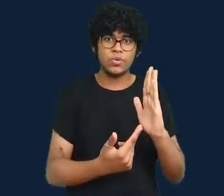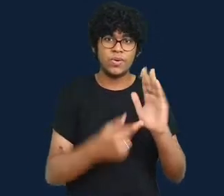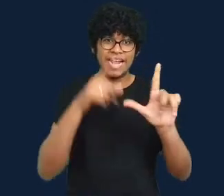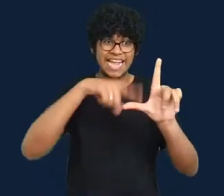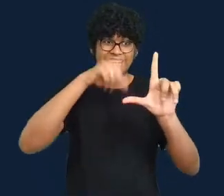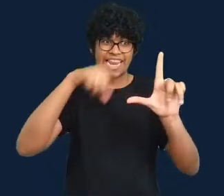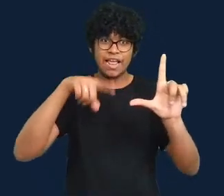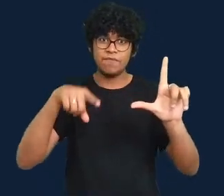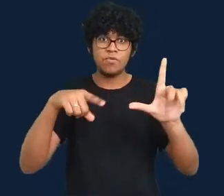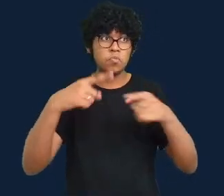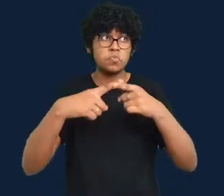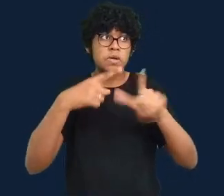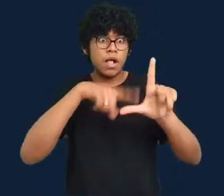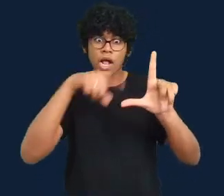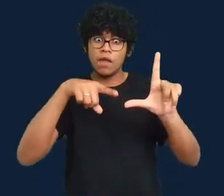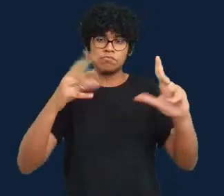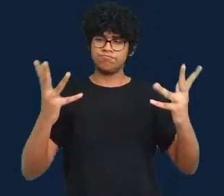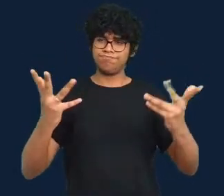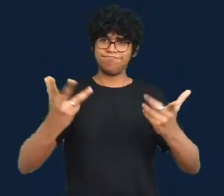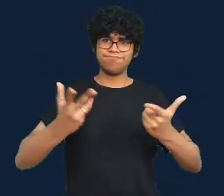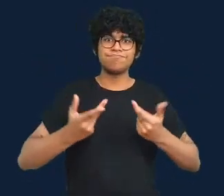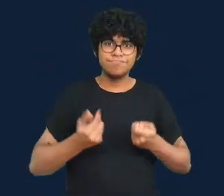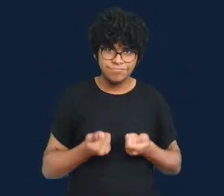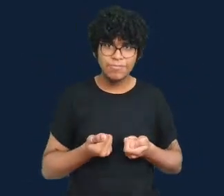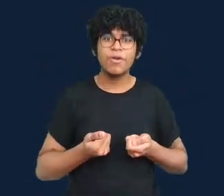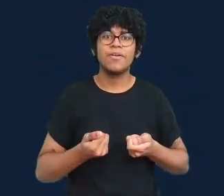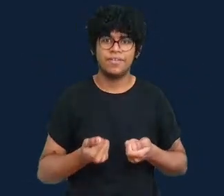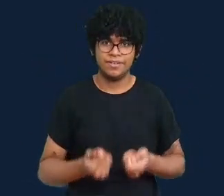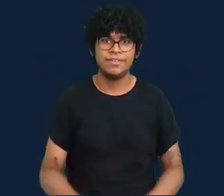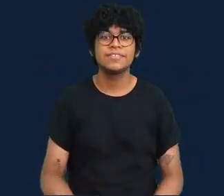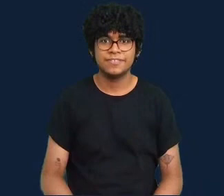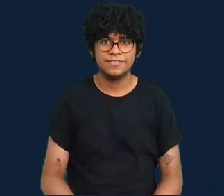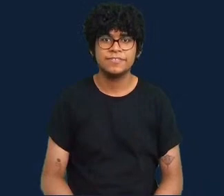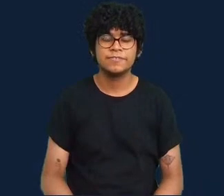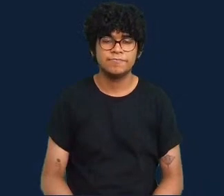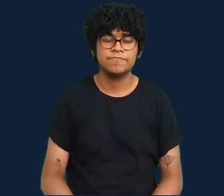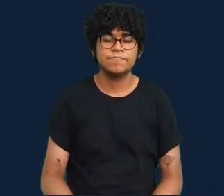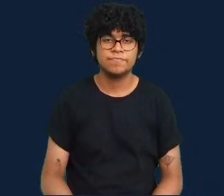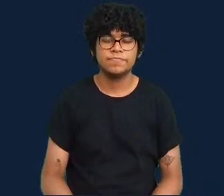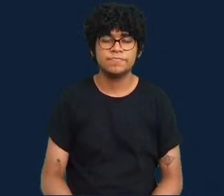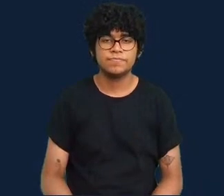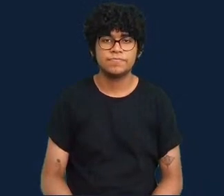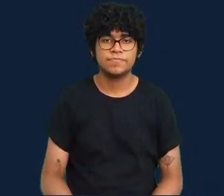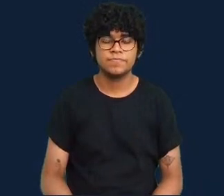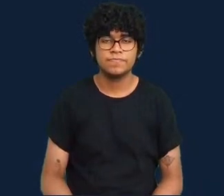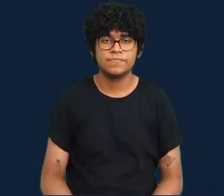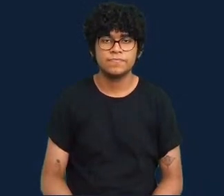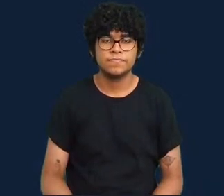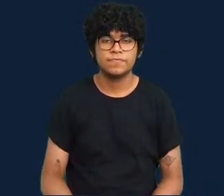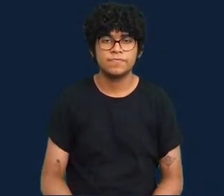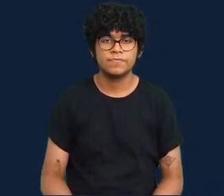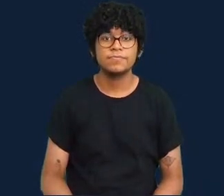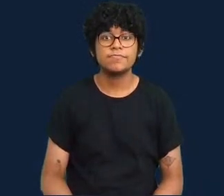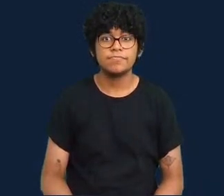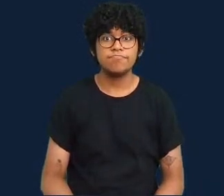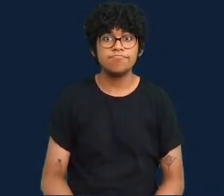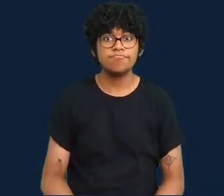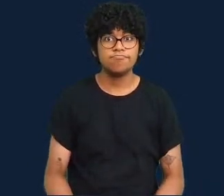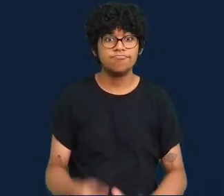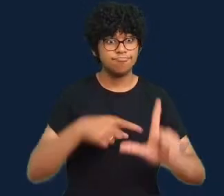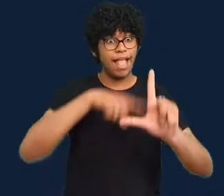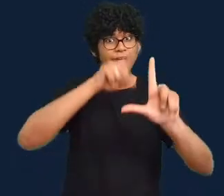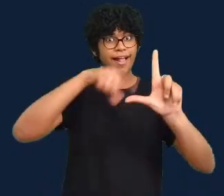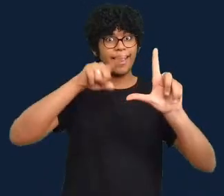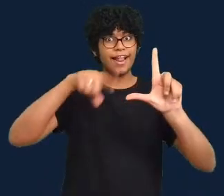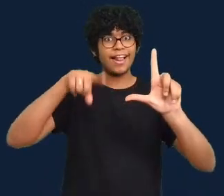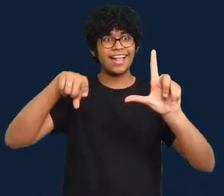if they remade the chart, they replicated the existing chart because it had annotations, it was clear, it communicated